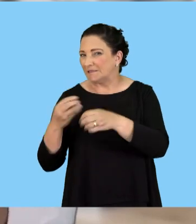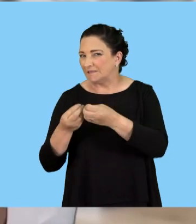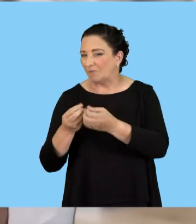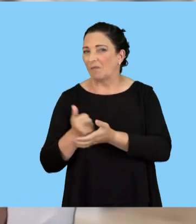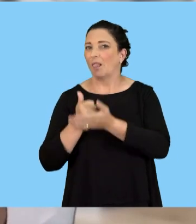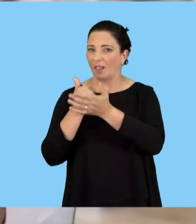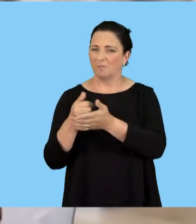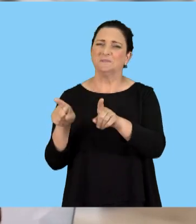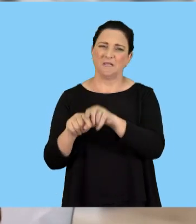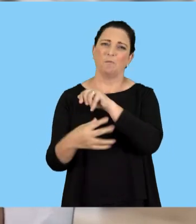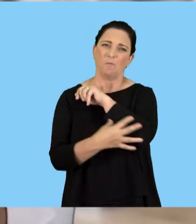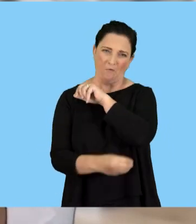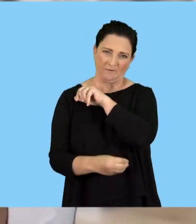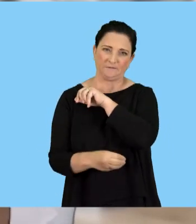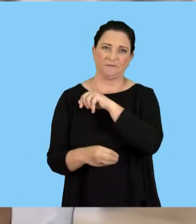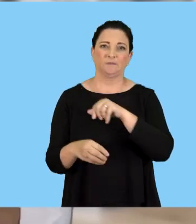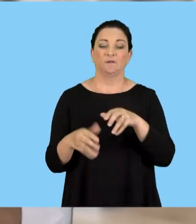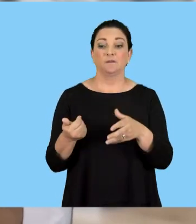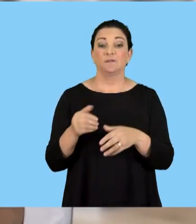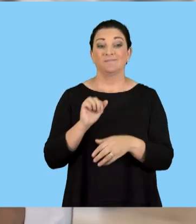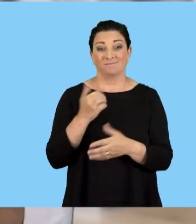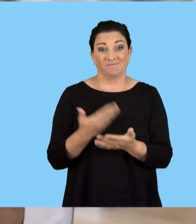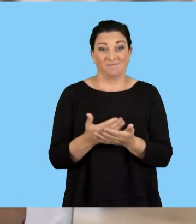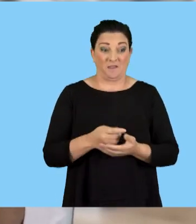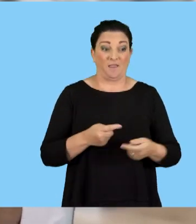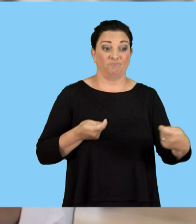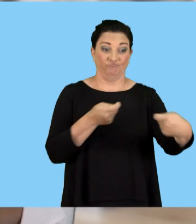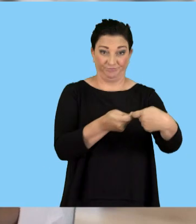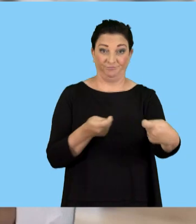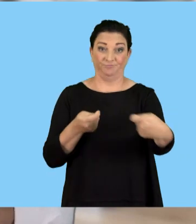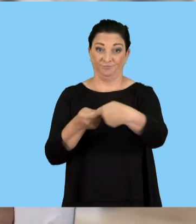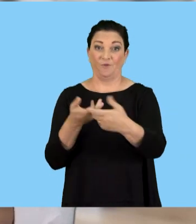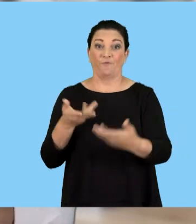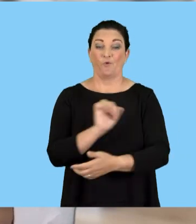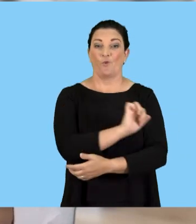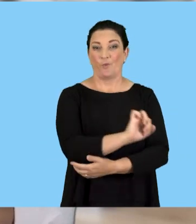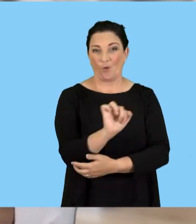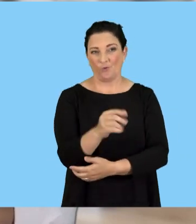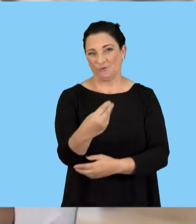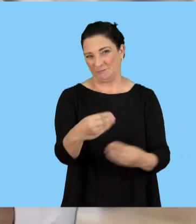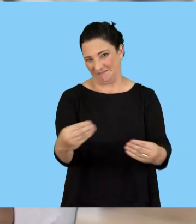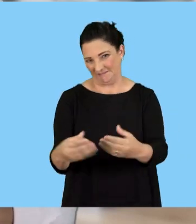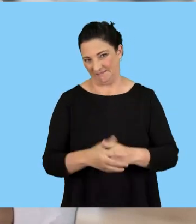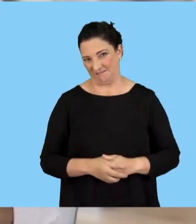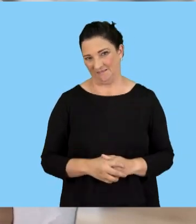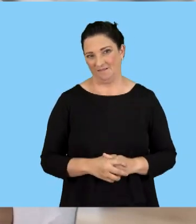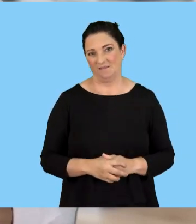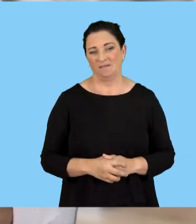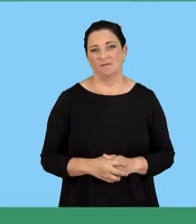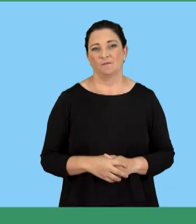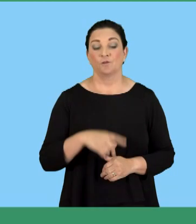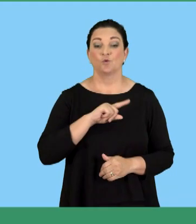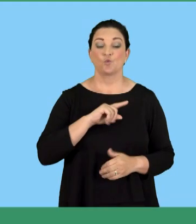well, so they can also contribute to such organizations. Another way the business can contribute is that employees